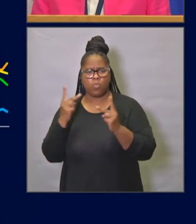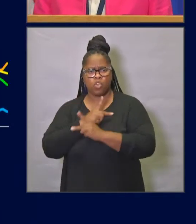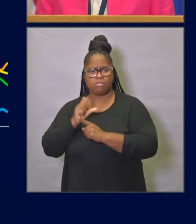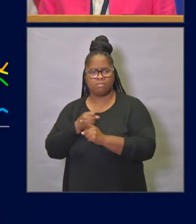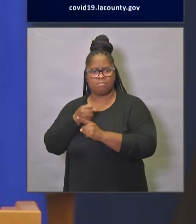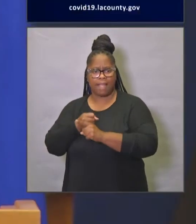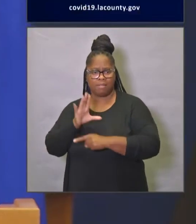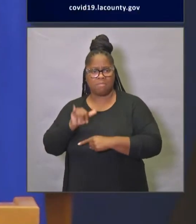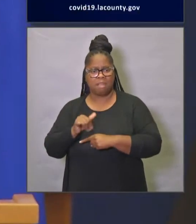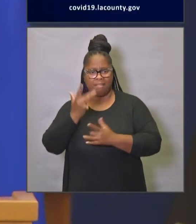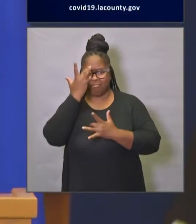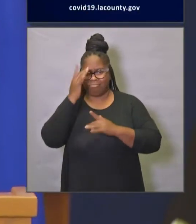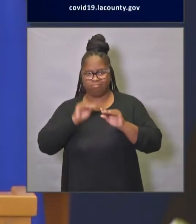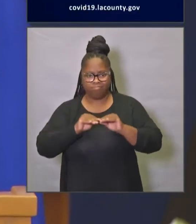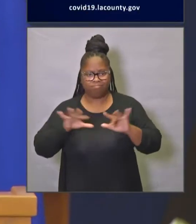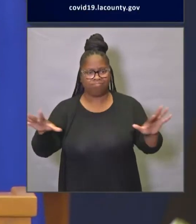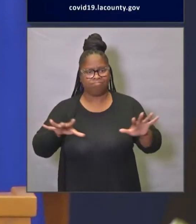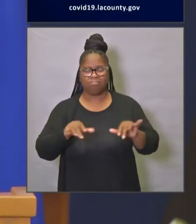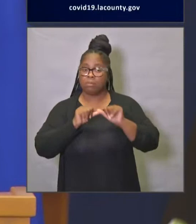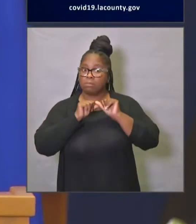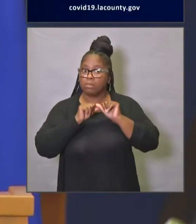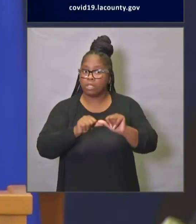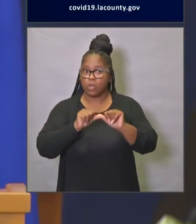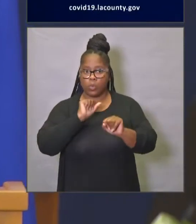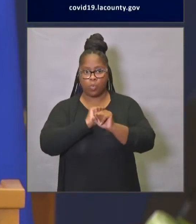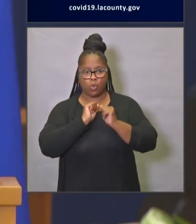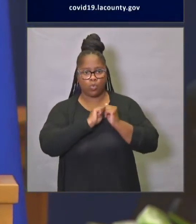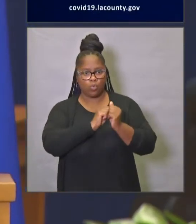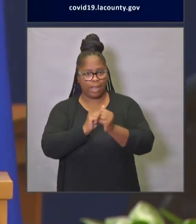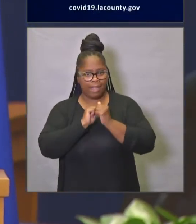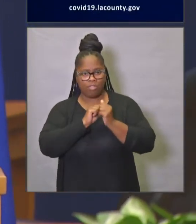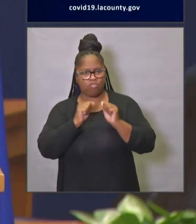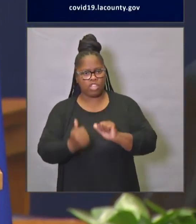pandemic. We'll have to continue to work together and